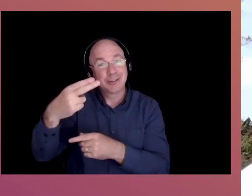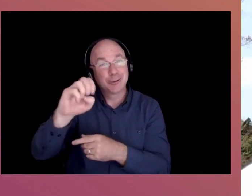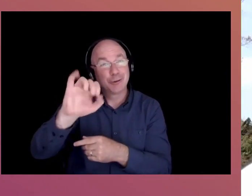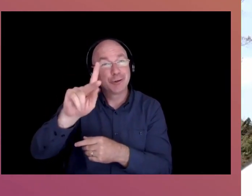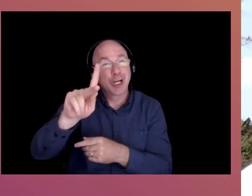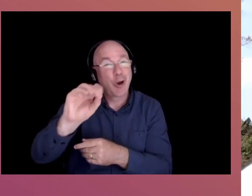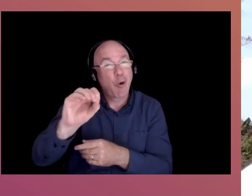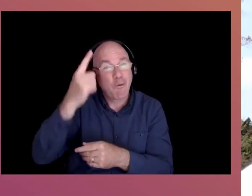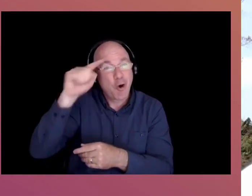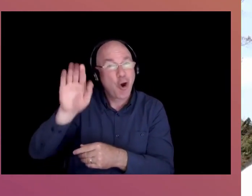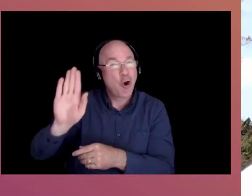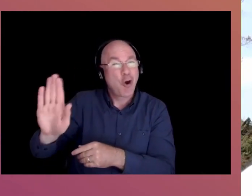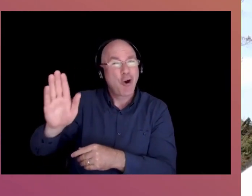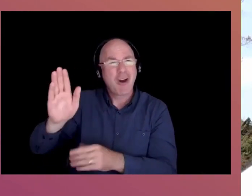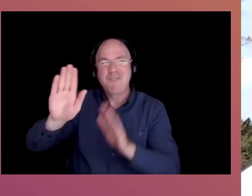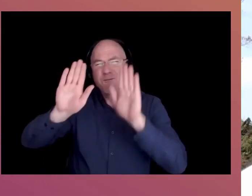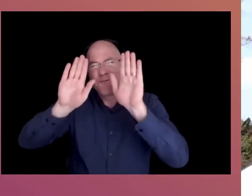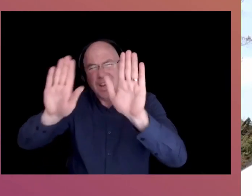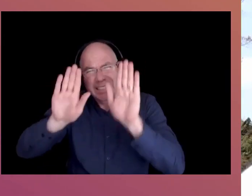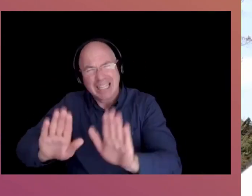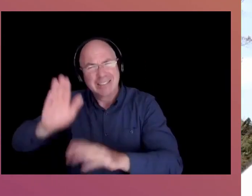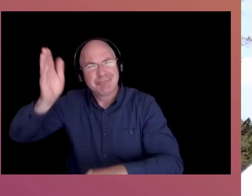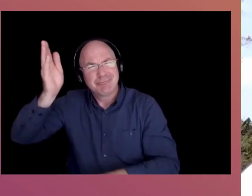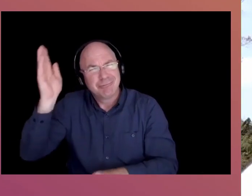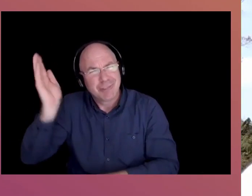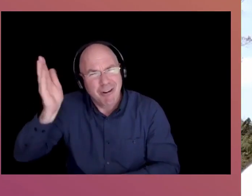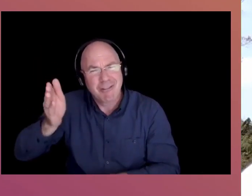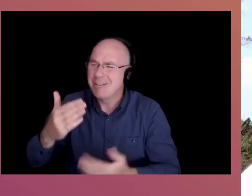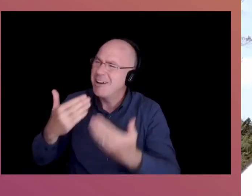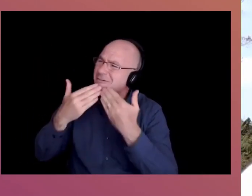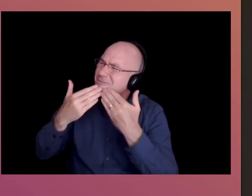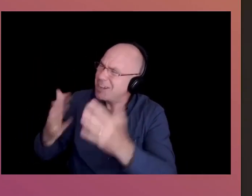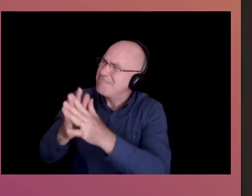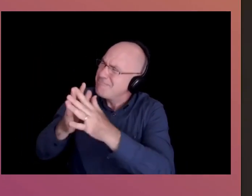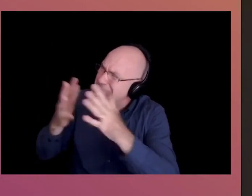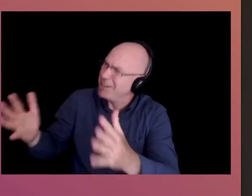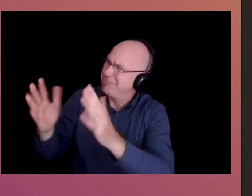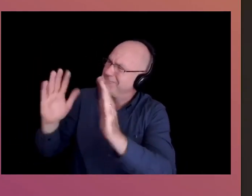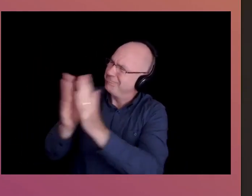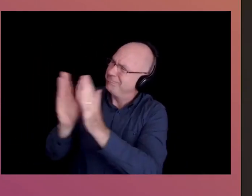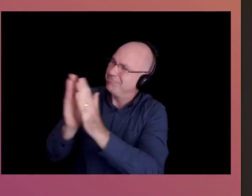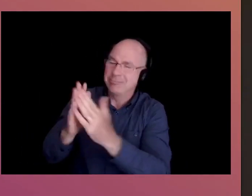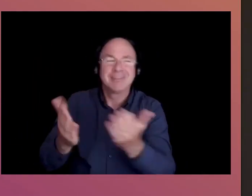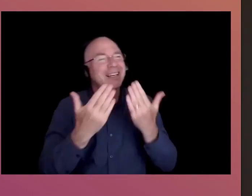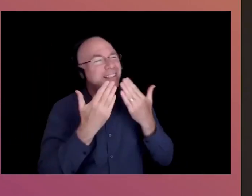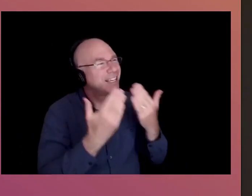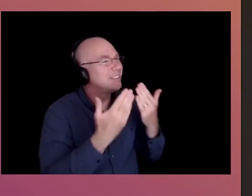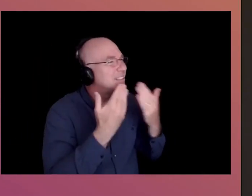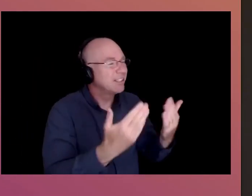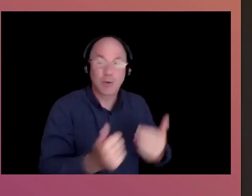her fantastic talk. Thank you very much. Thank you very much. Thank you.